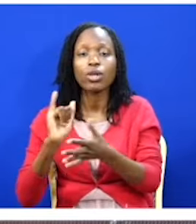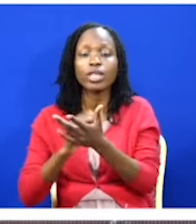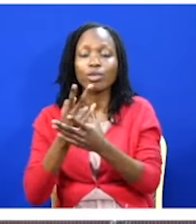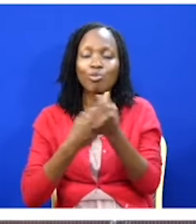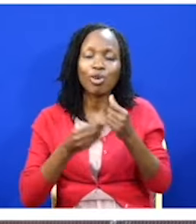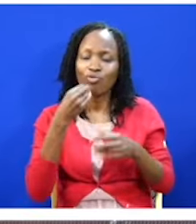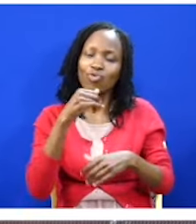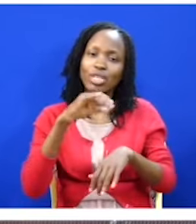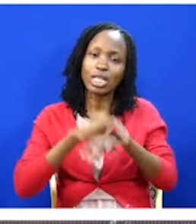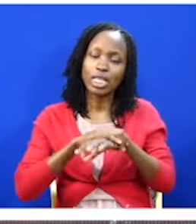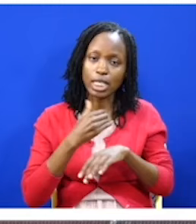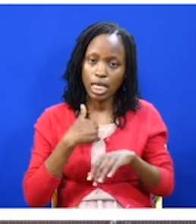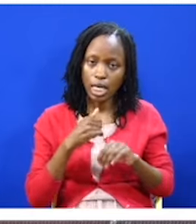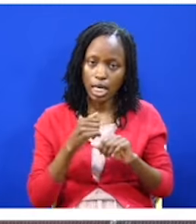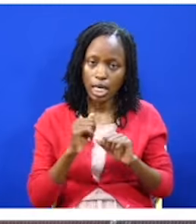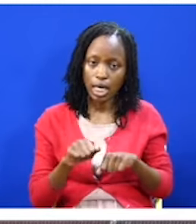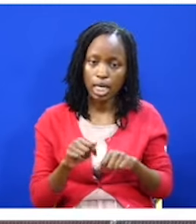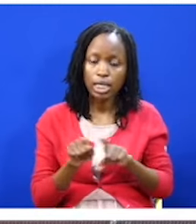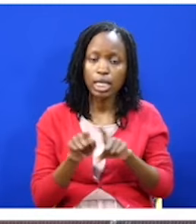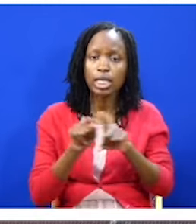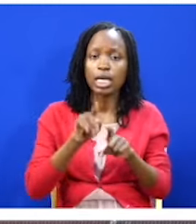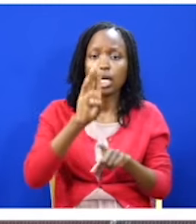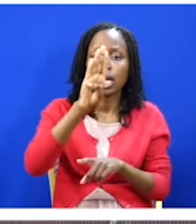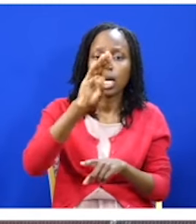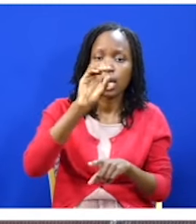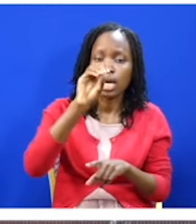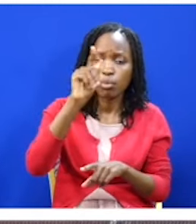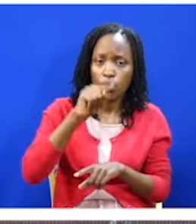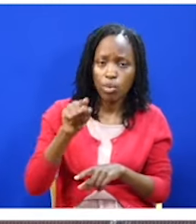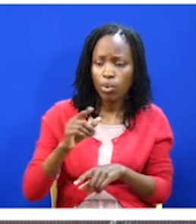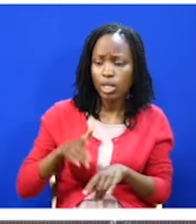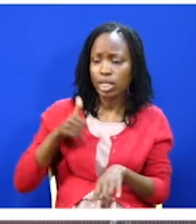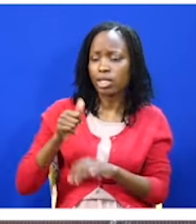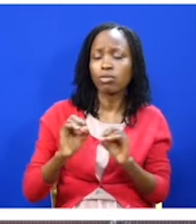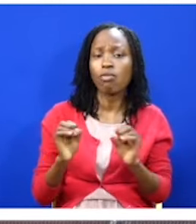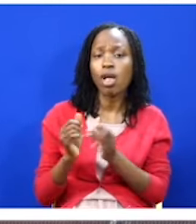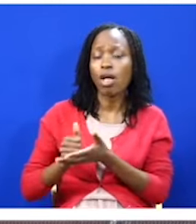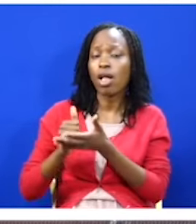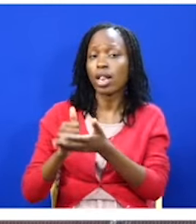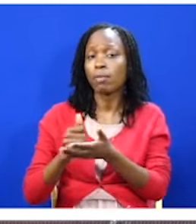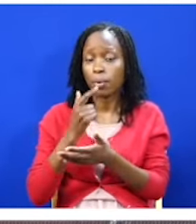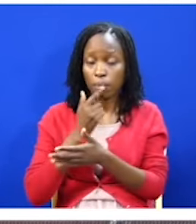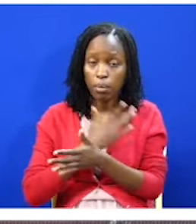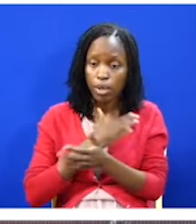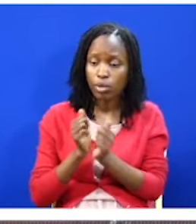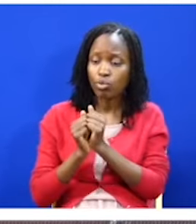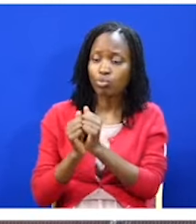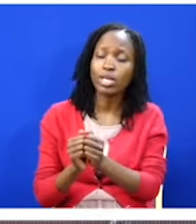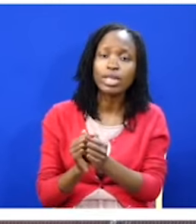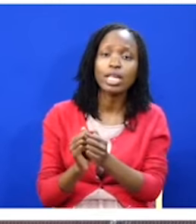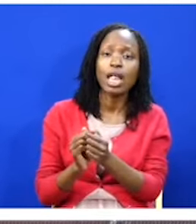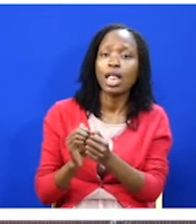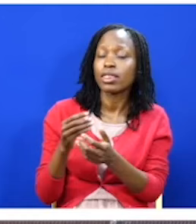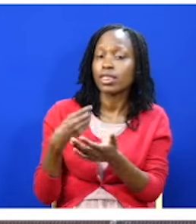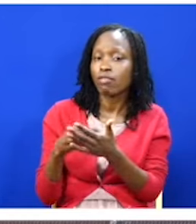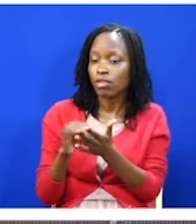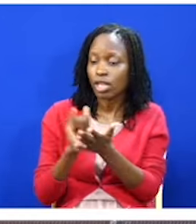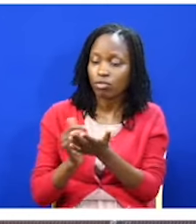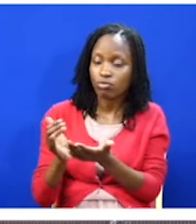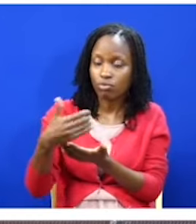to eat. Boaz in the story was also unselfish, helping Ruth with the grain as she gleaned in his